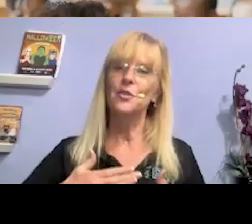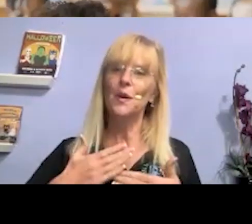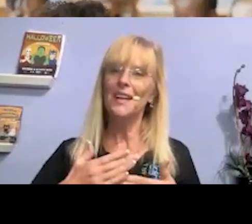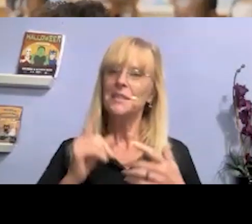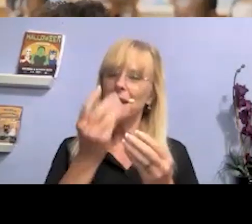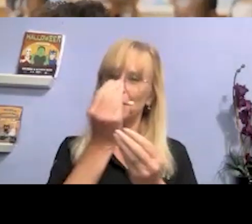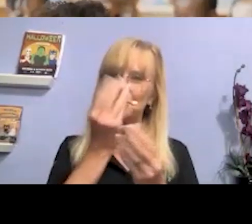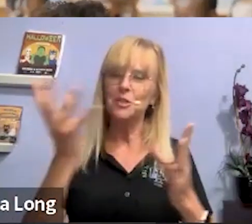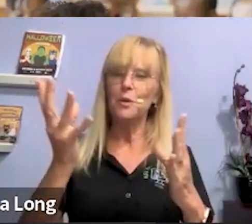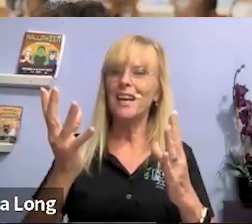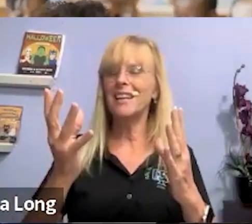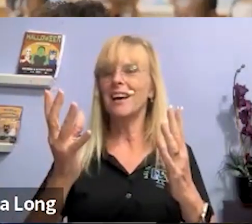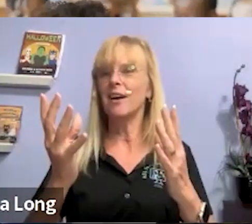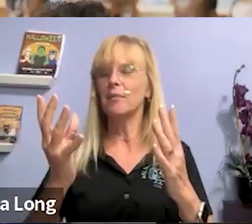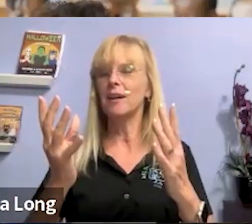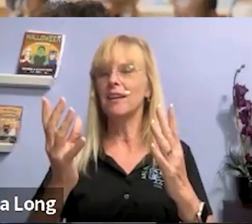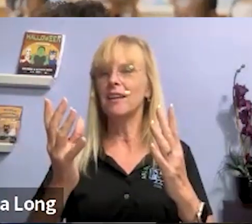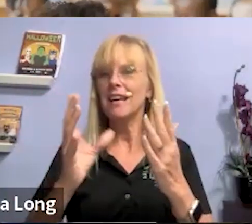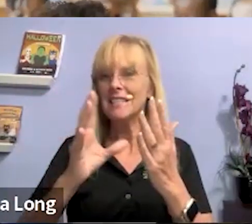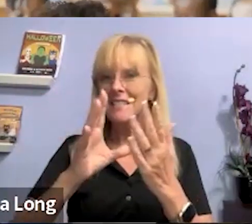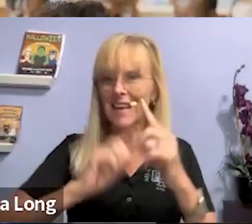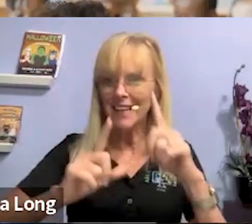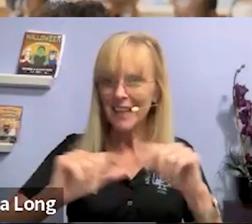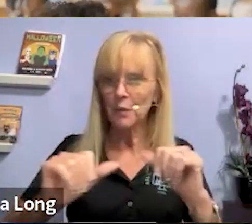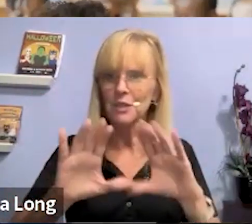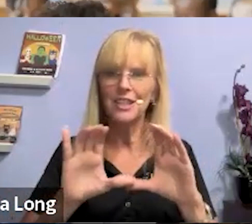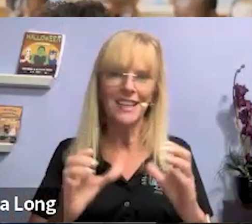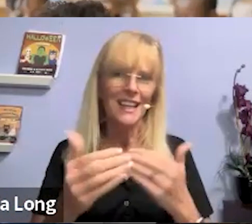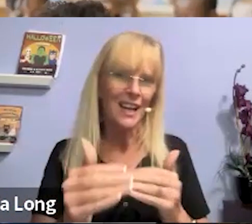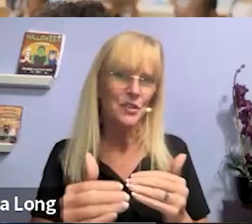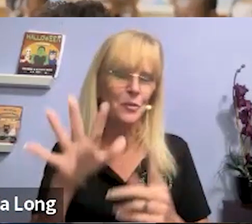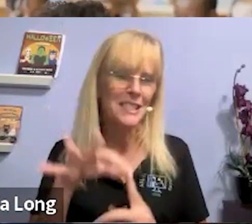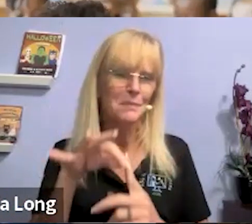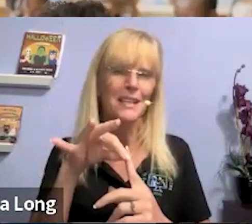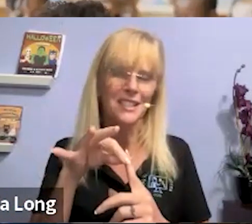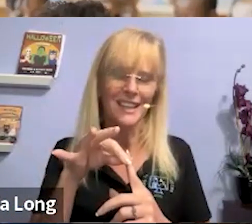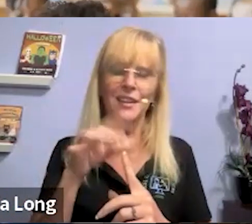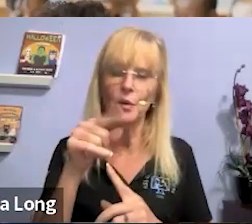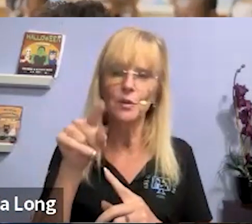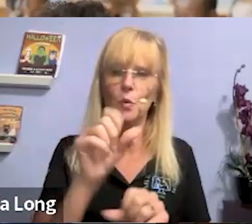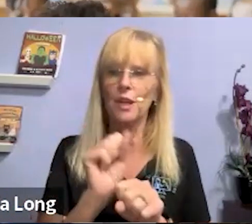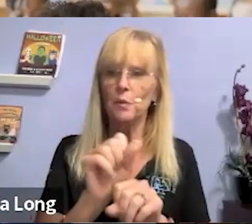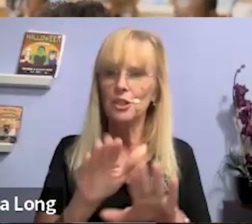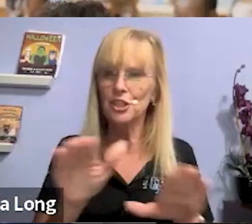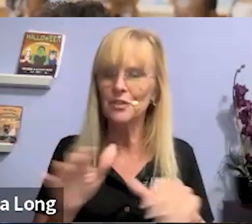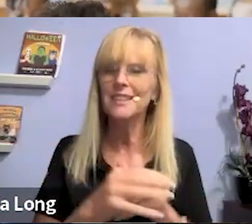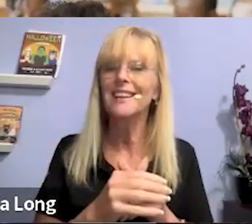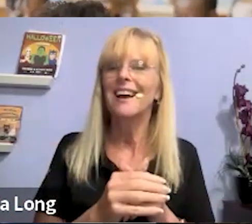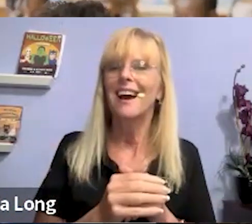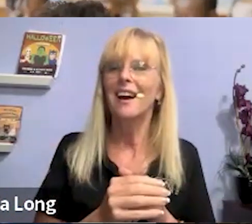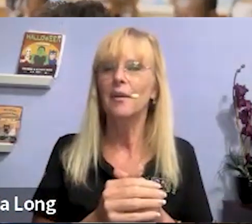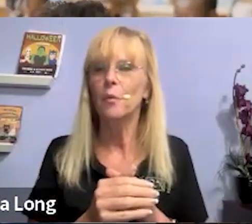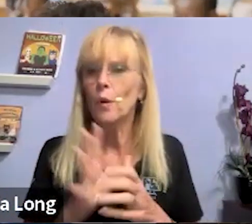Our joy is being able to spread sign language in the classroom, especially those working with